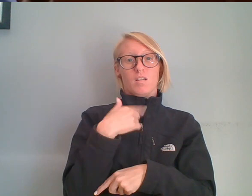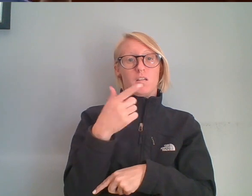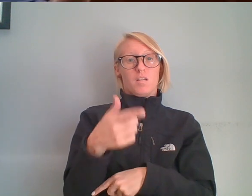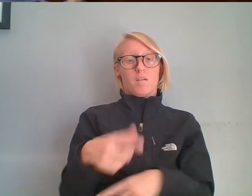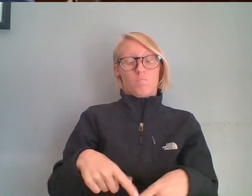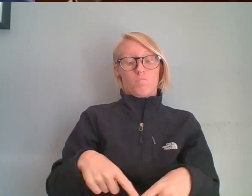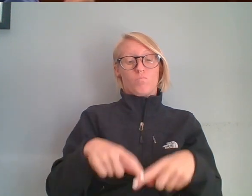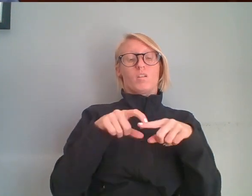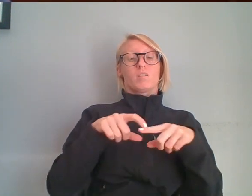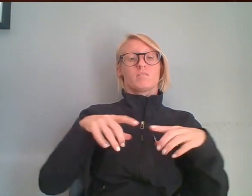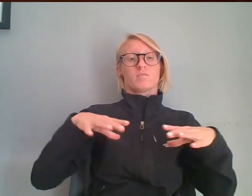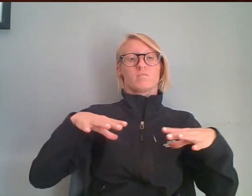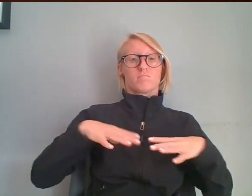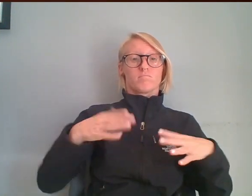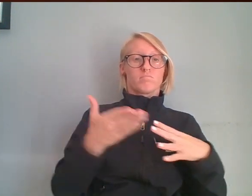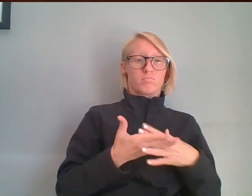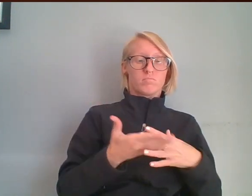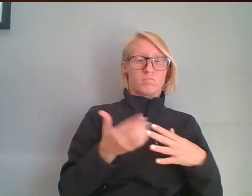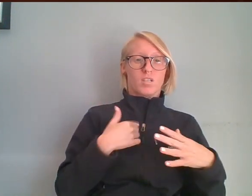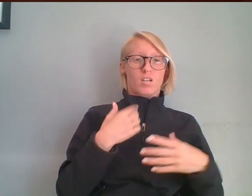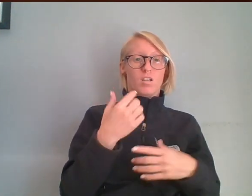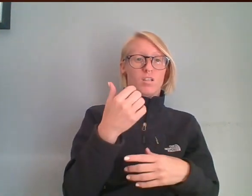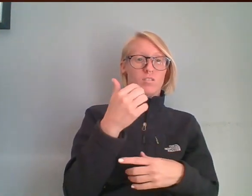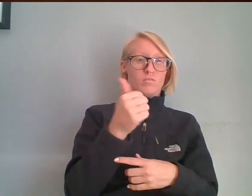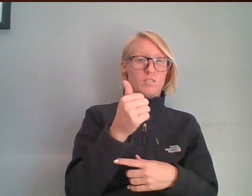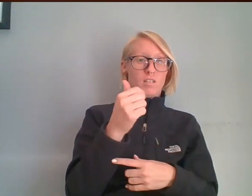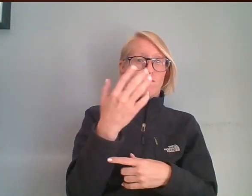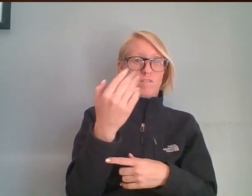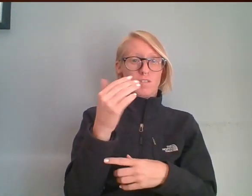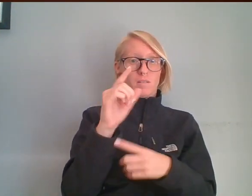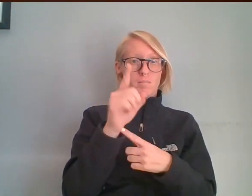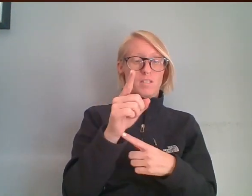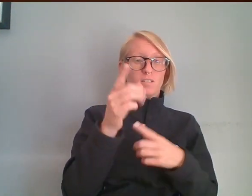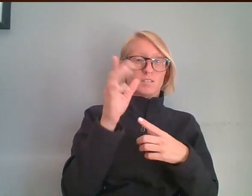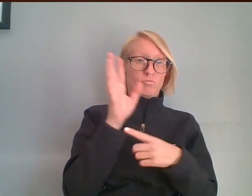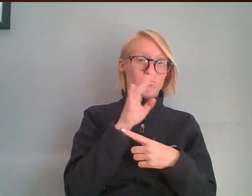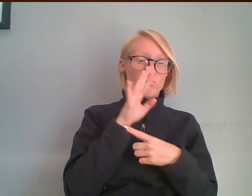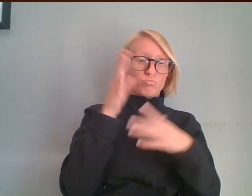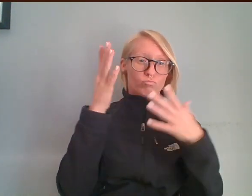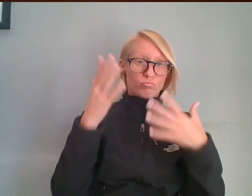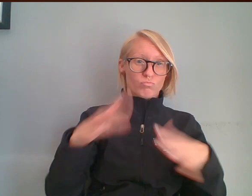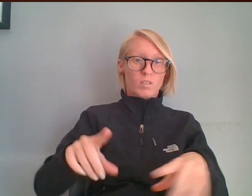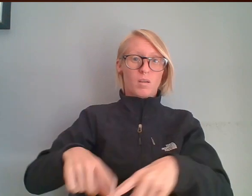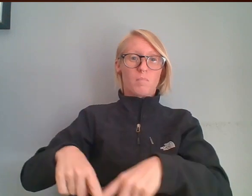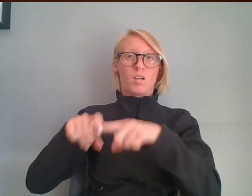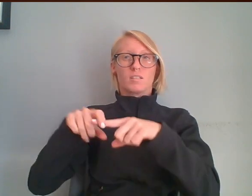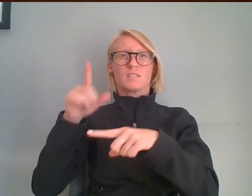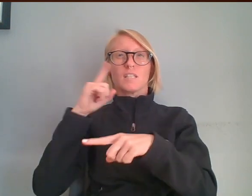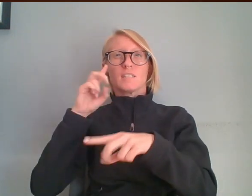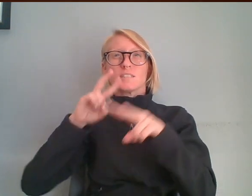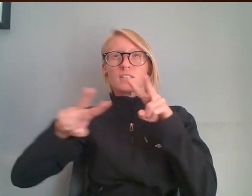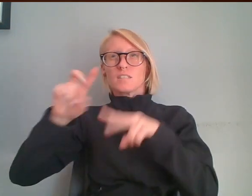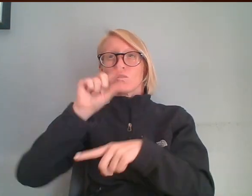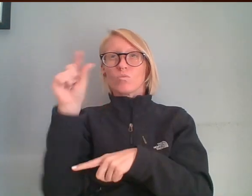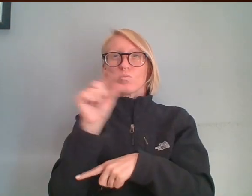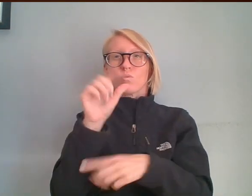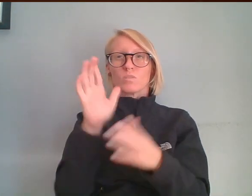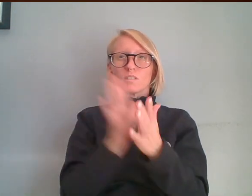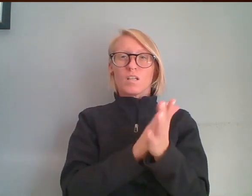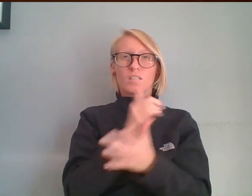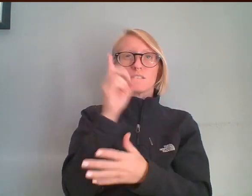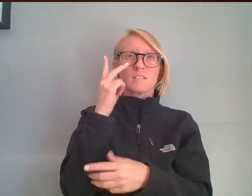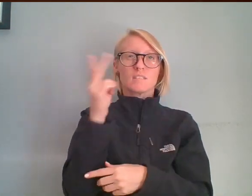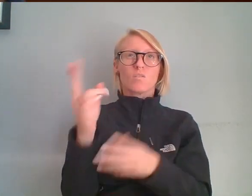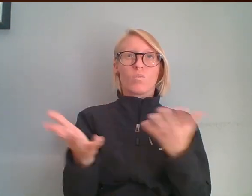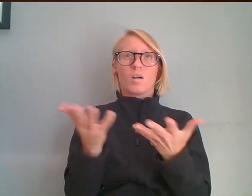I talk for 10, 15 minutes and say, okay, let's apply this and let's go into this Google Doc I've created and I see what people are doing. So it's about